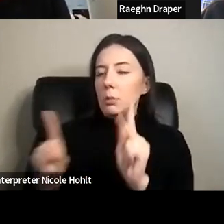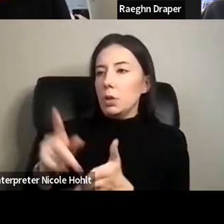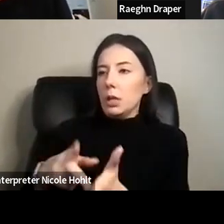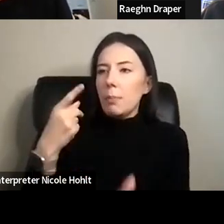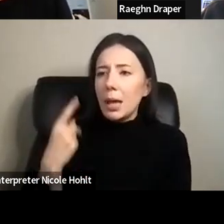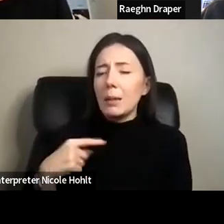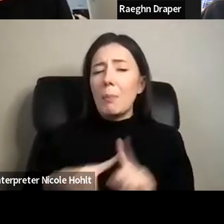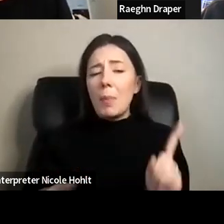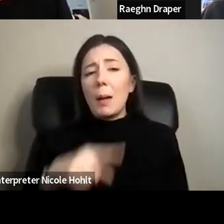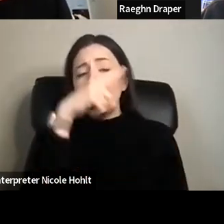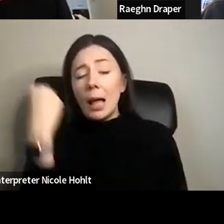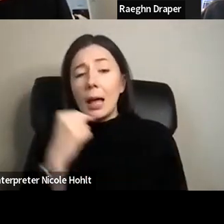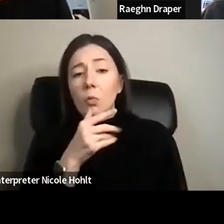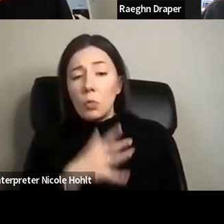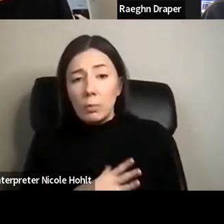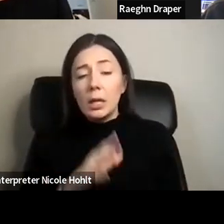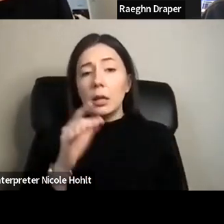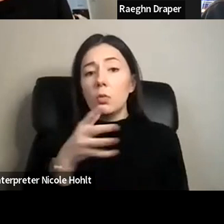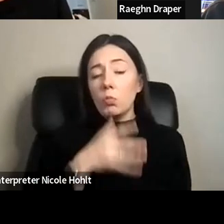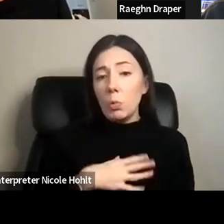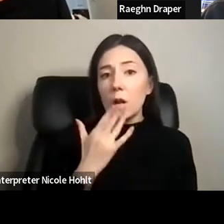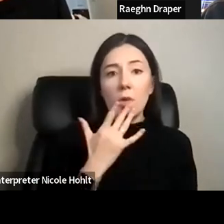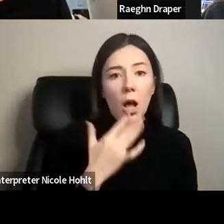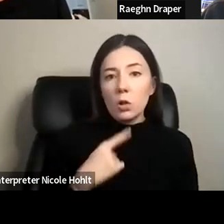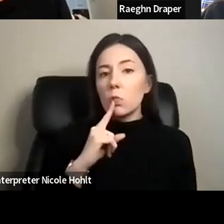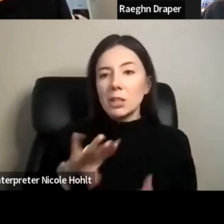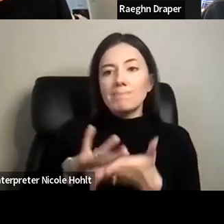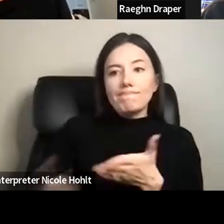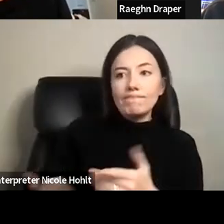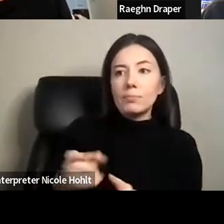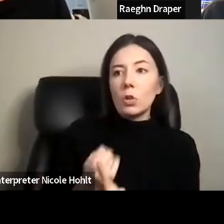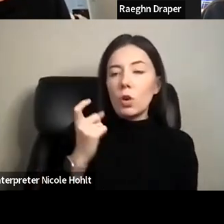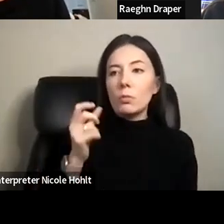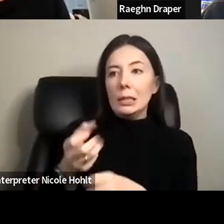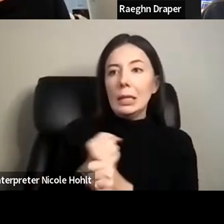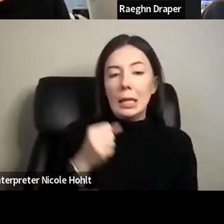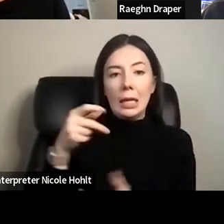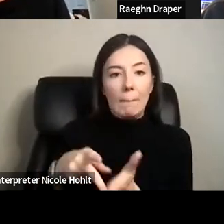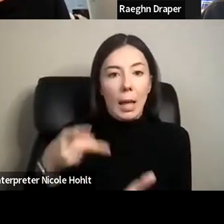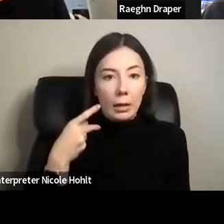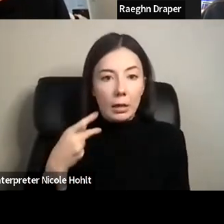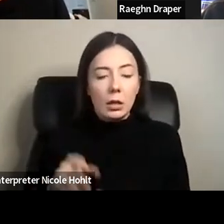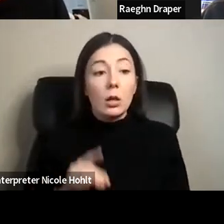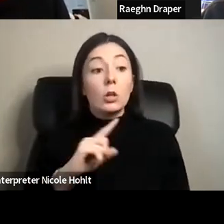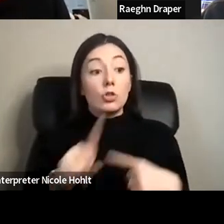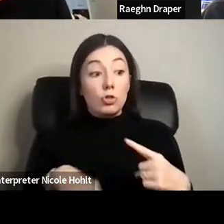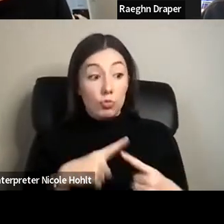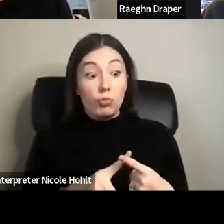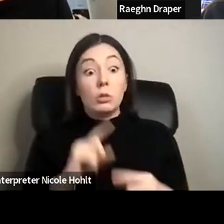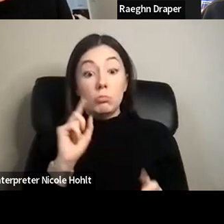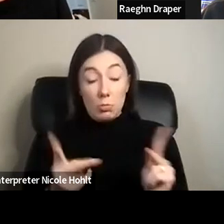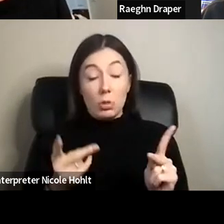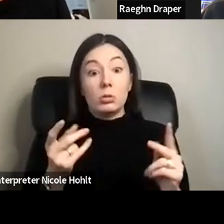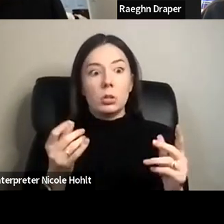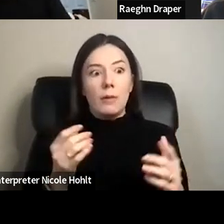definitely at that time, Black women were left out. And so when wages did finally get raised,